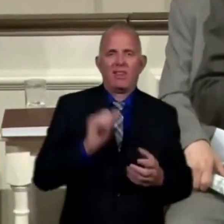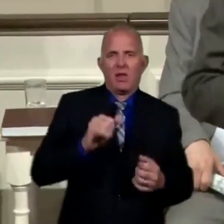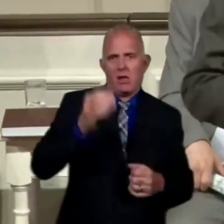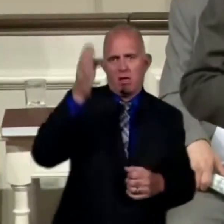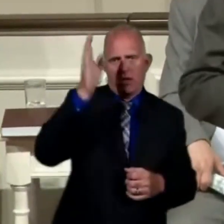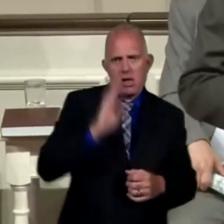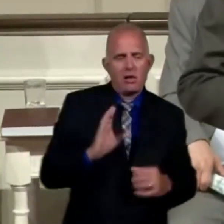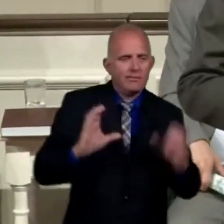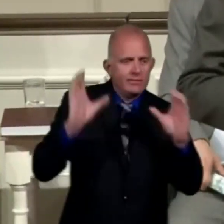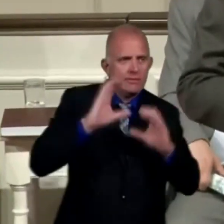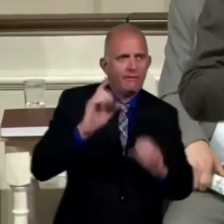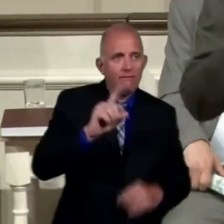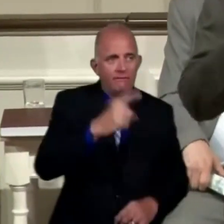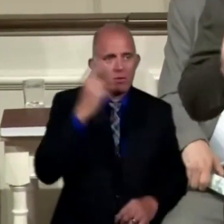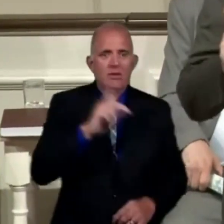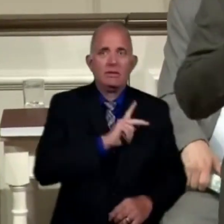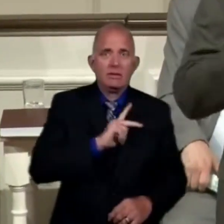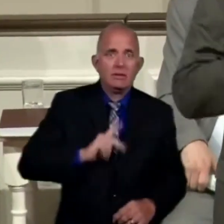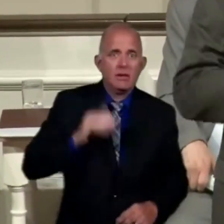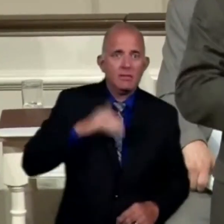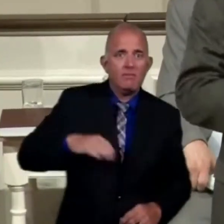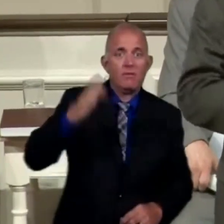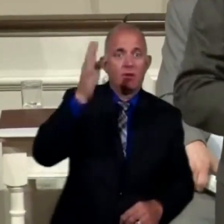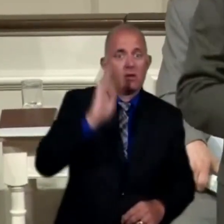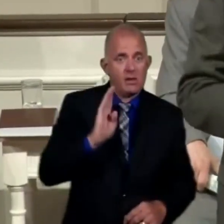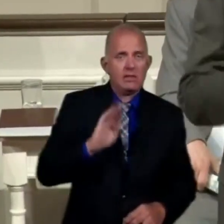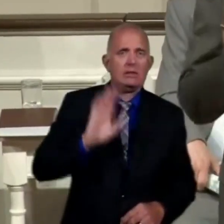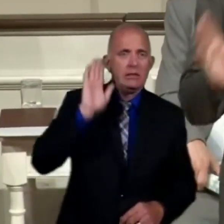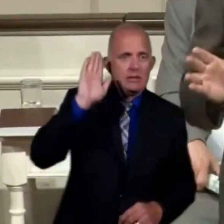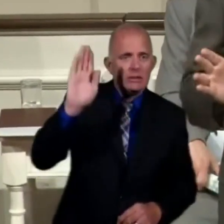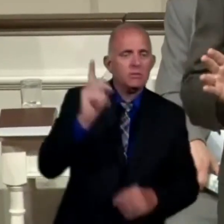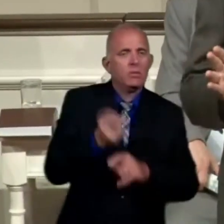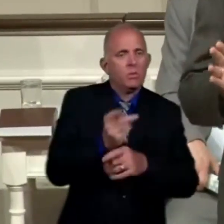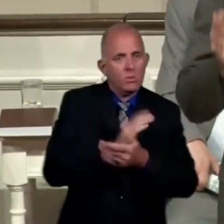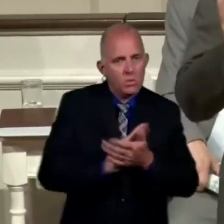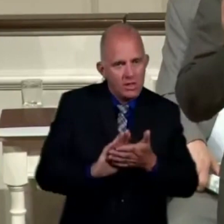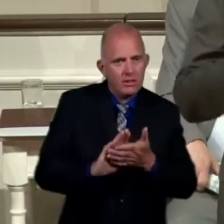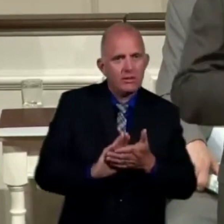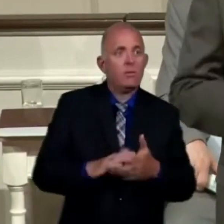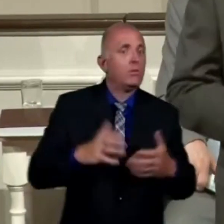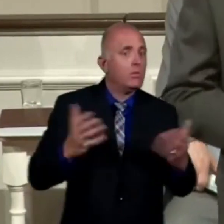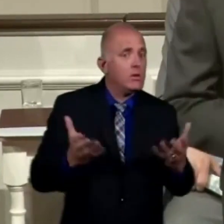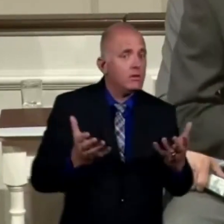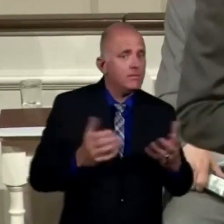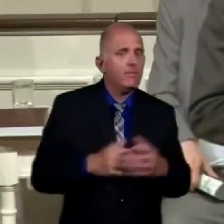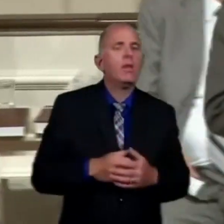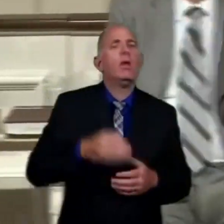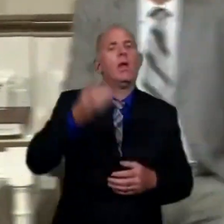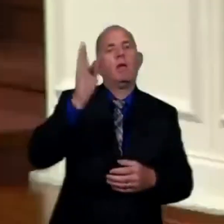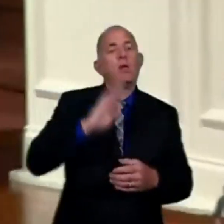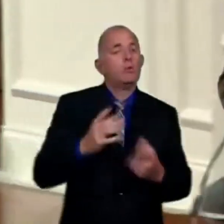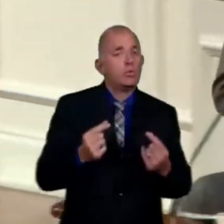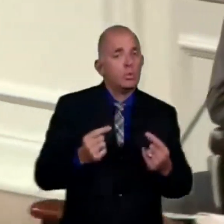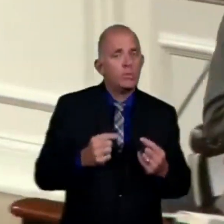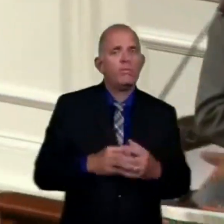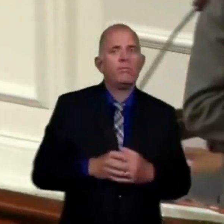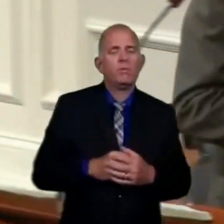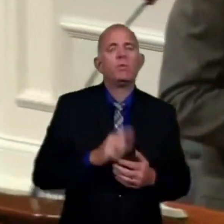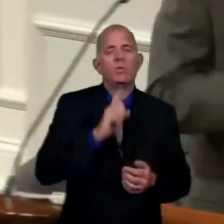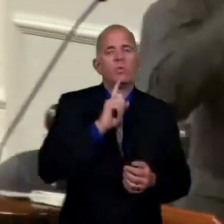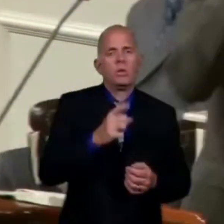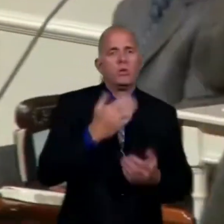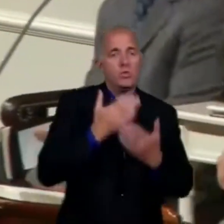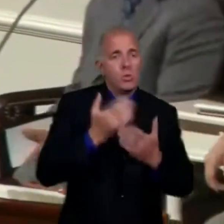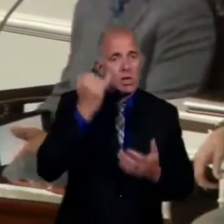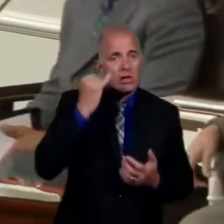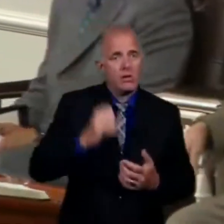ye first the kingdom of God and His righteousness. What's the right thing that God wants you? It's to be a good idea when every